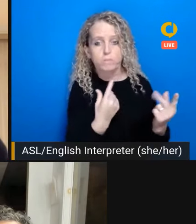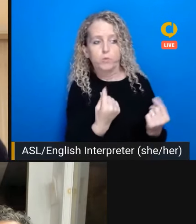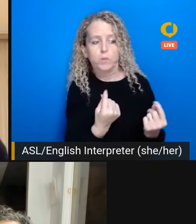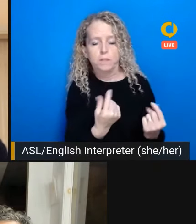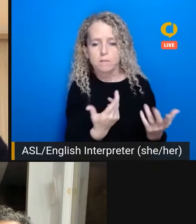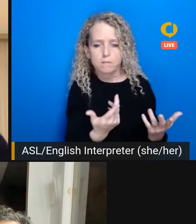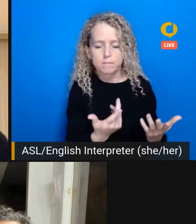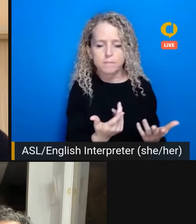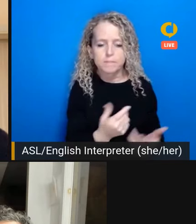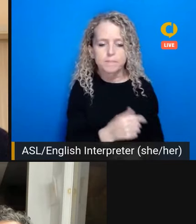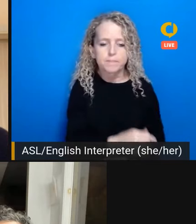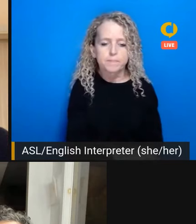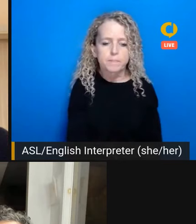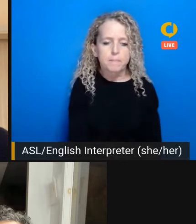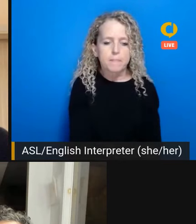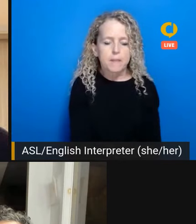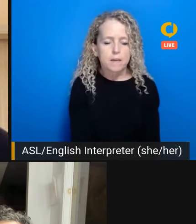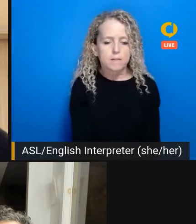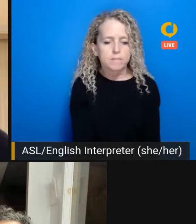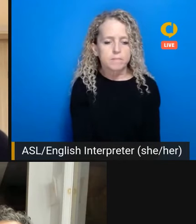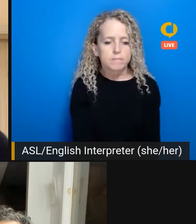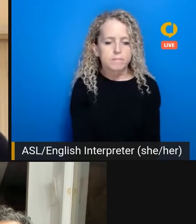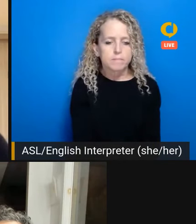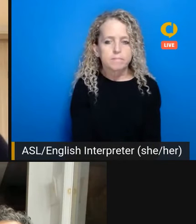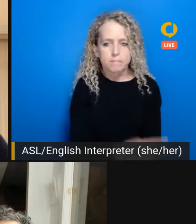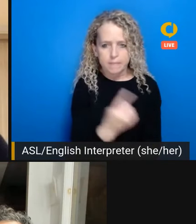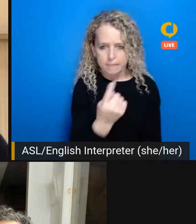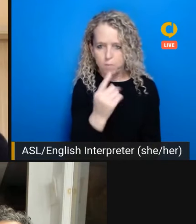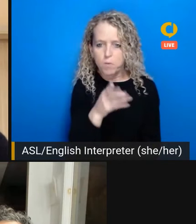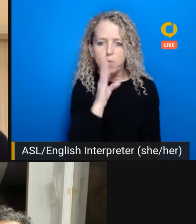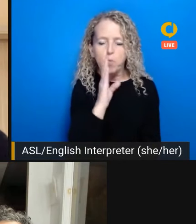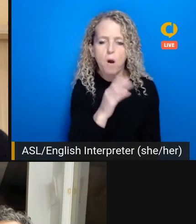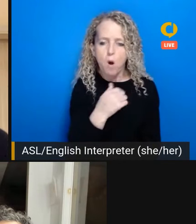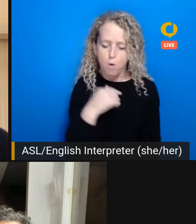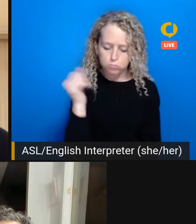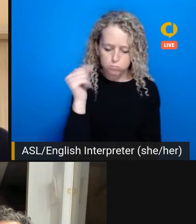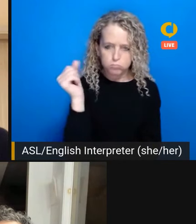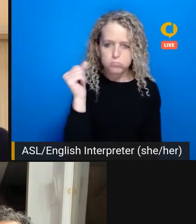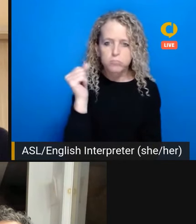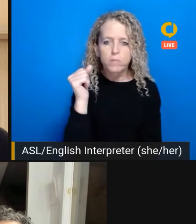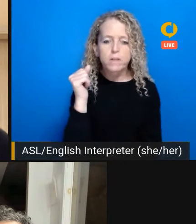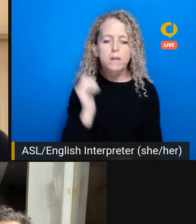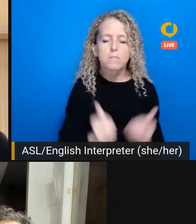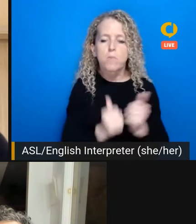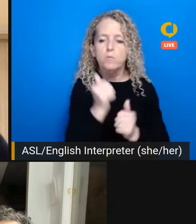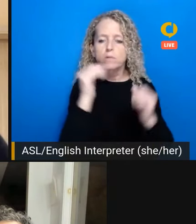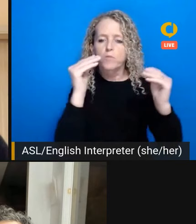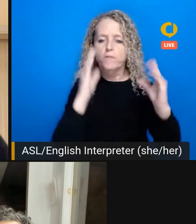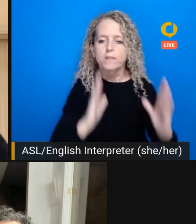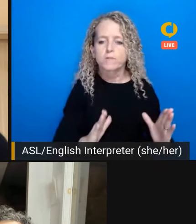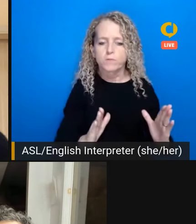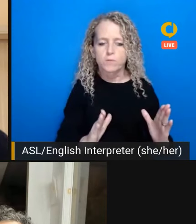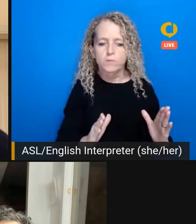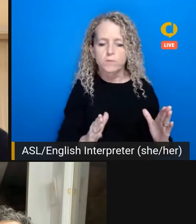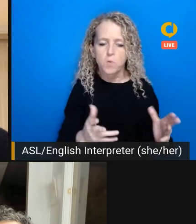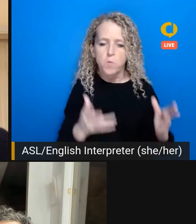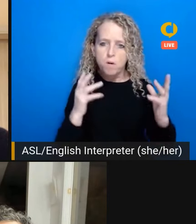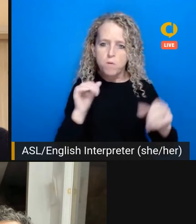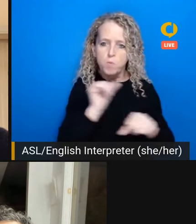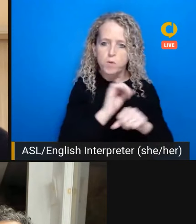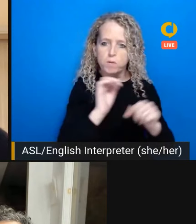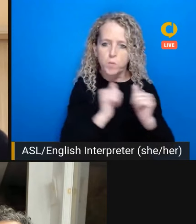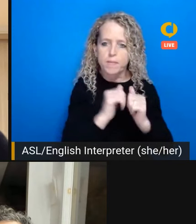is? And I guarantee you, somebody will get back to you. Most professors love to work with